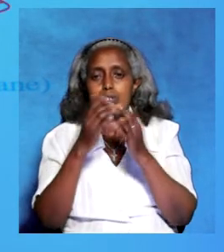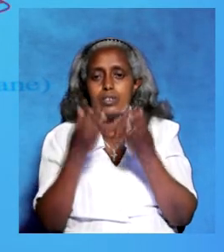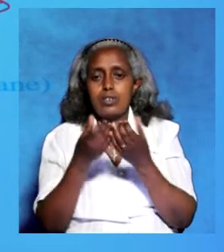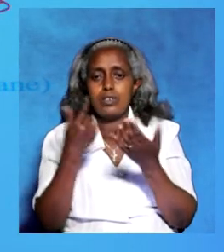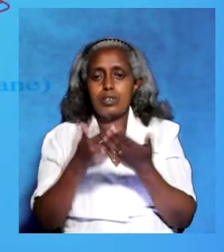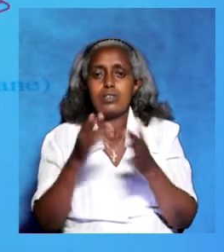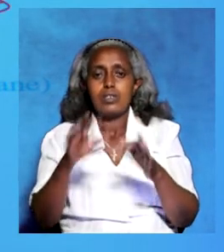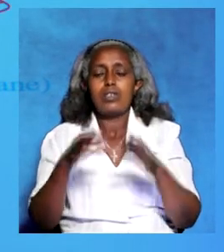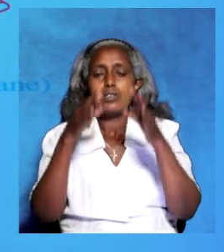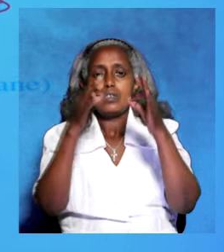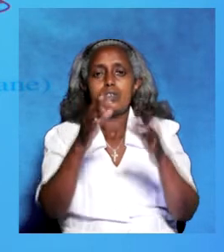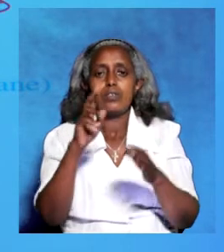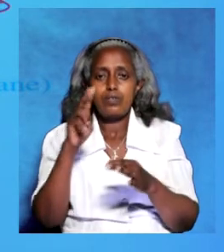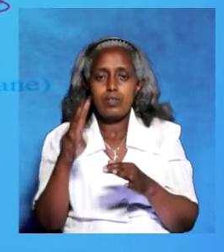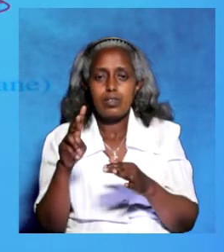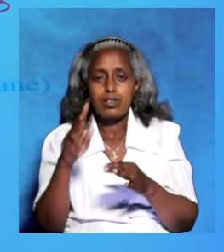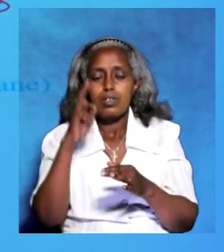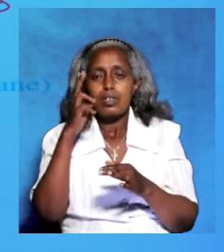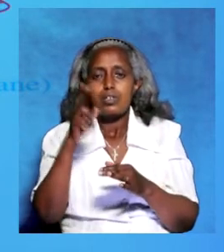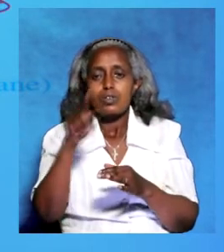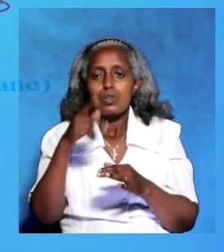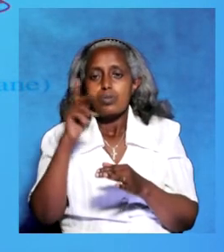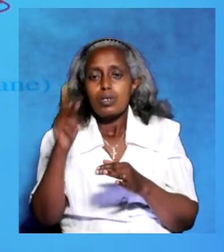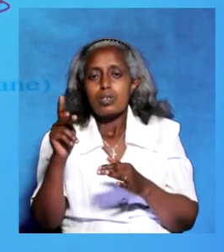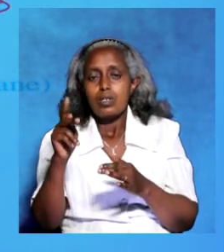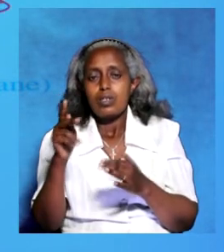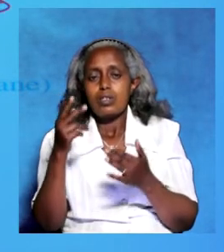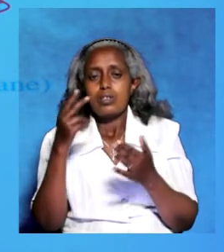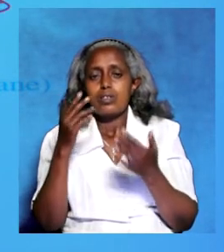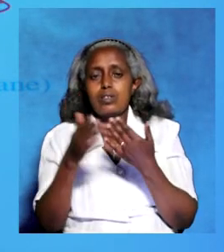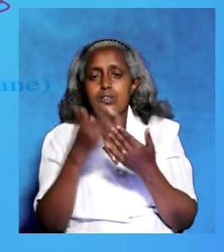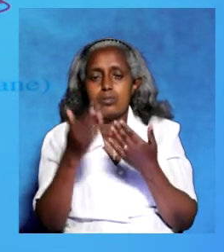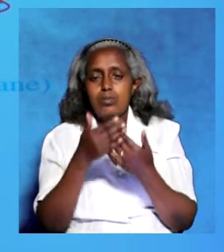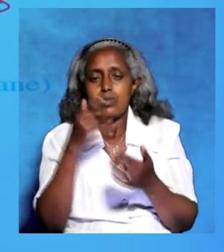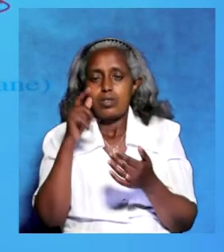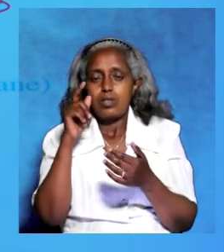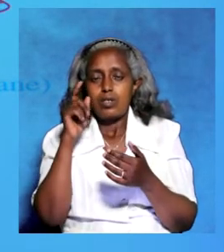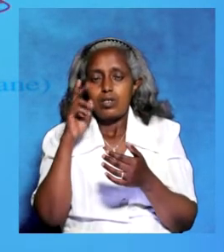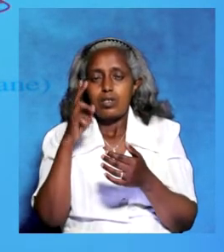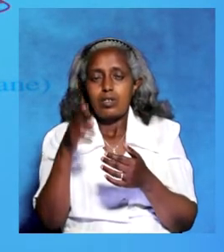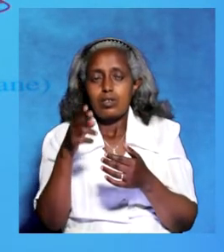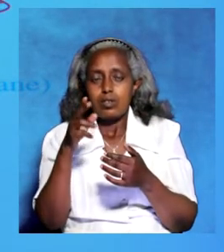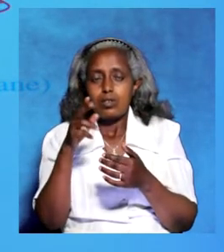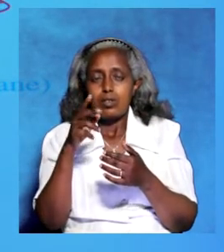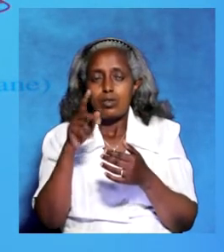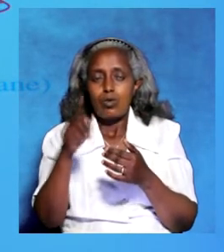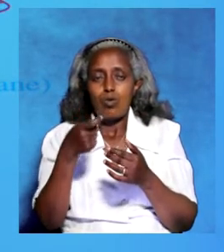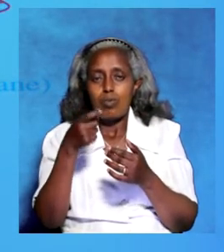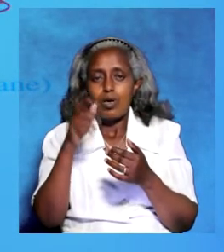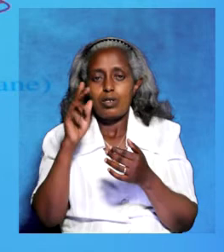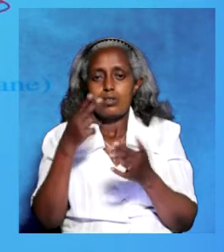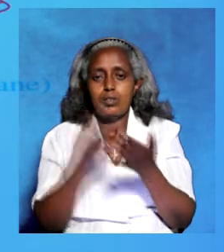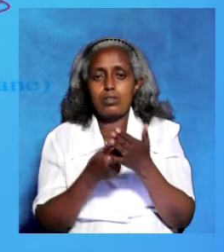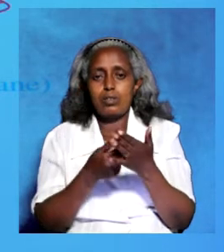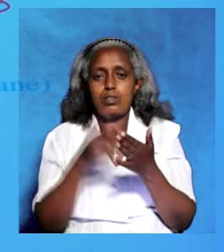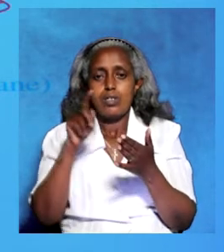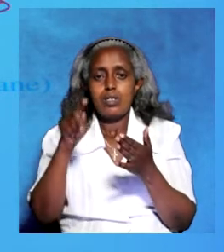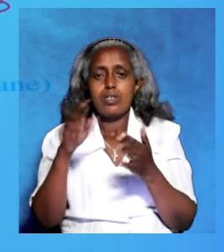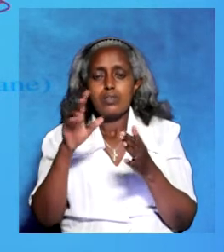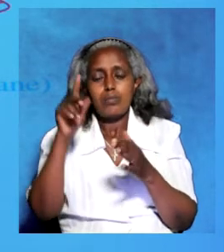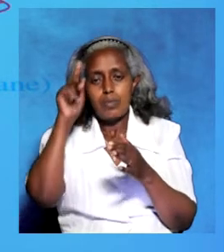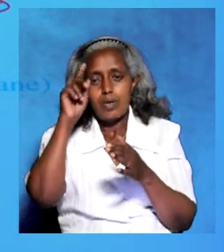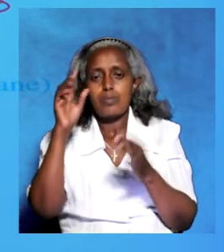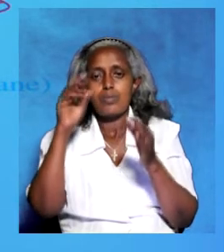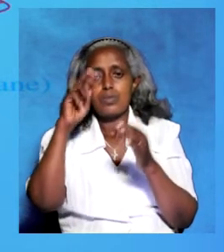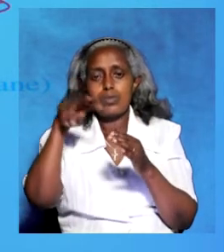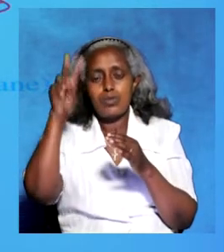vector h, comma, k, simply x squared plus y squared is converted into a new coordinate system. It is x prime